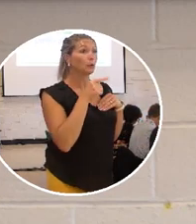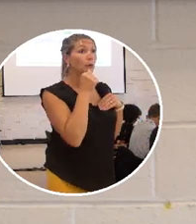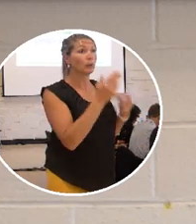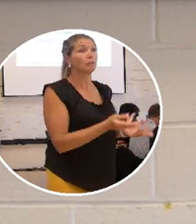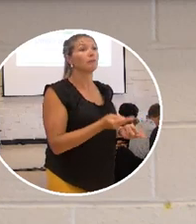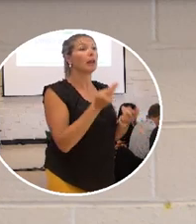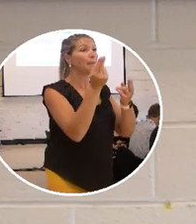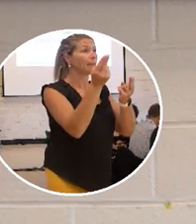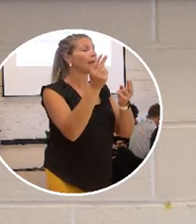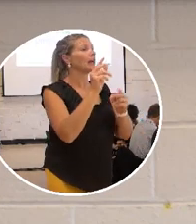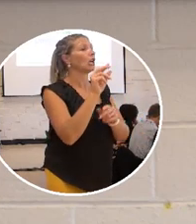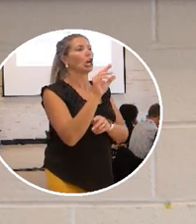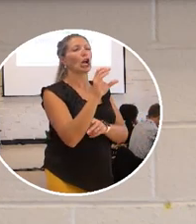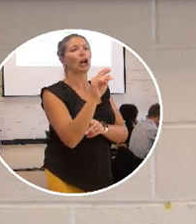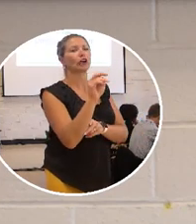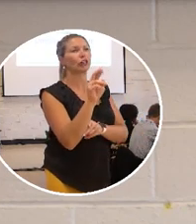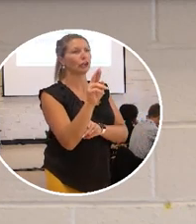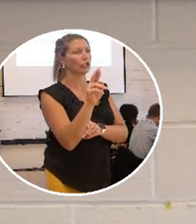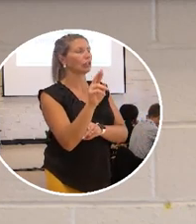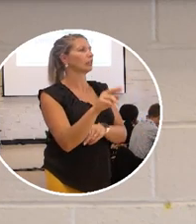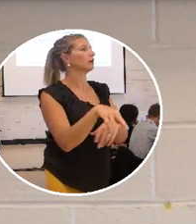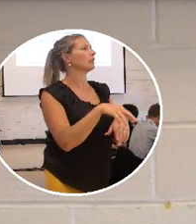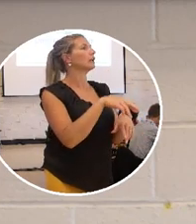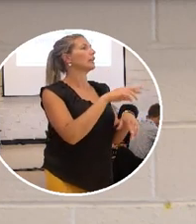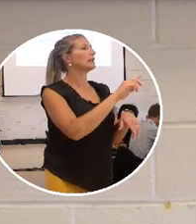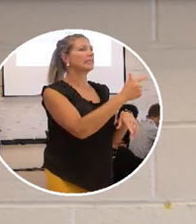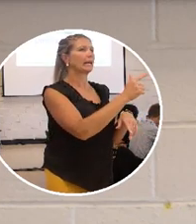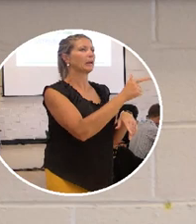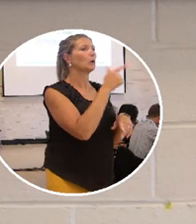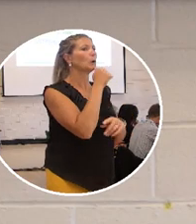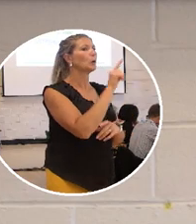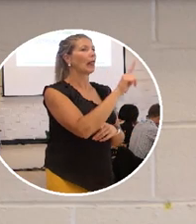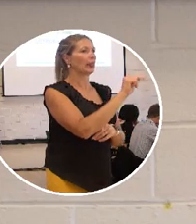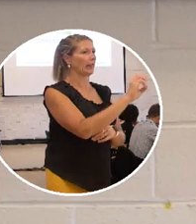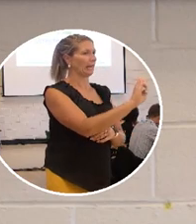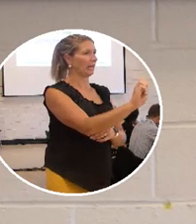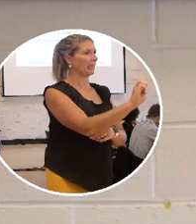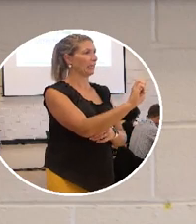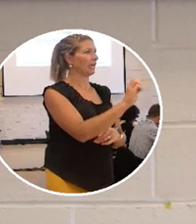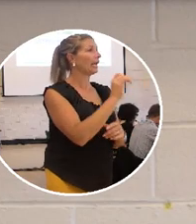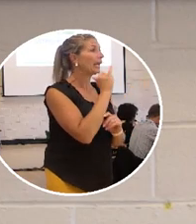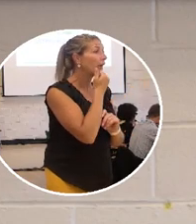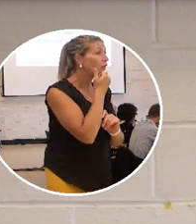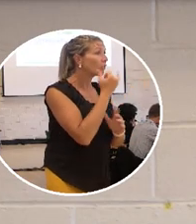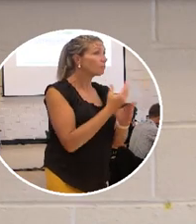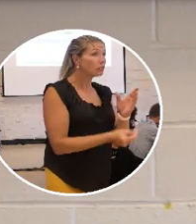Carter, seconded by Trustee Lee. Any errors or omissions?